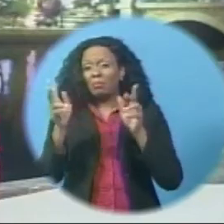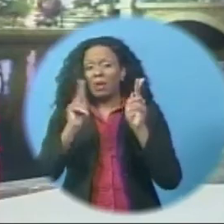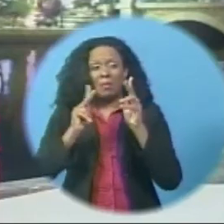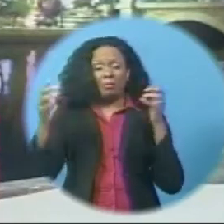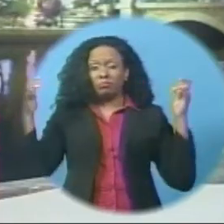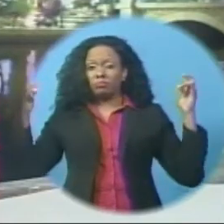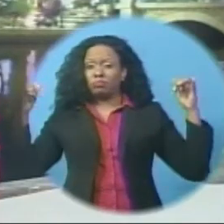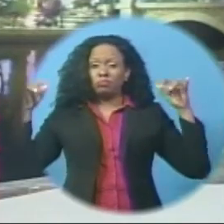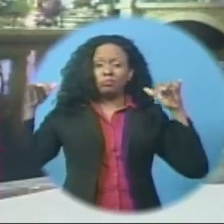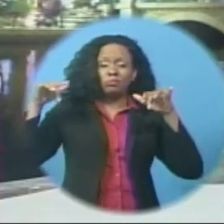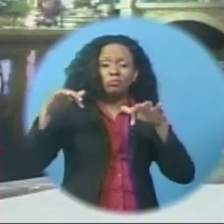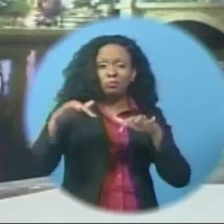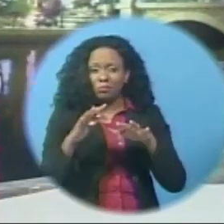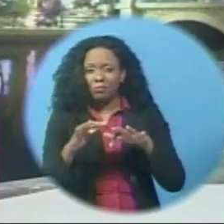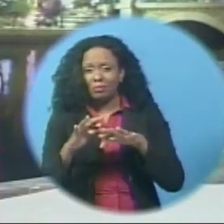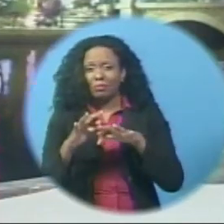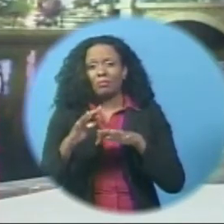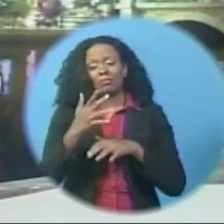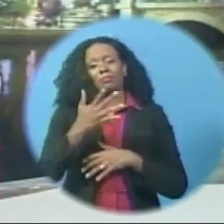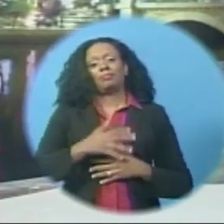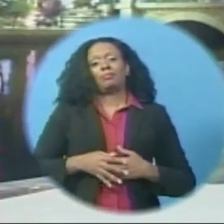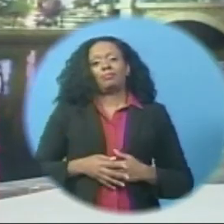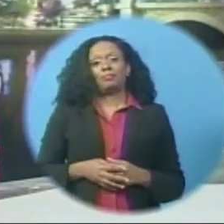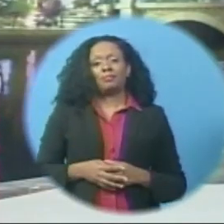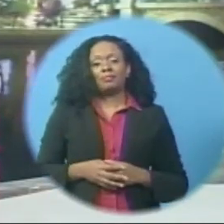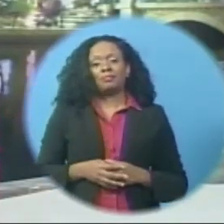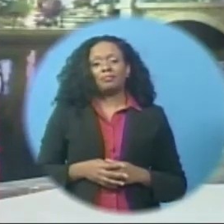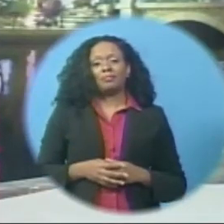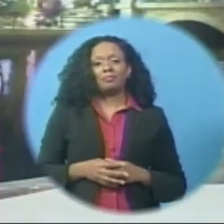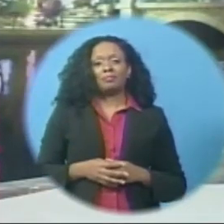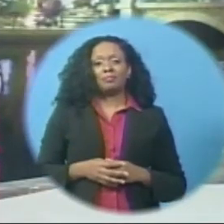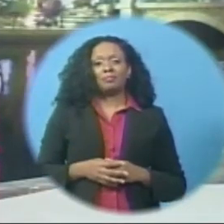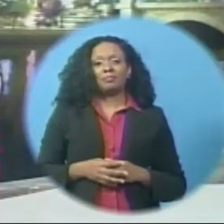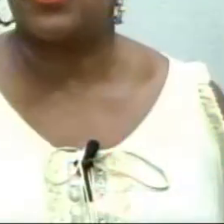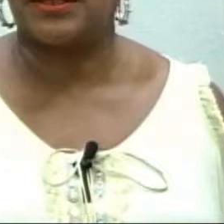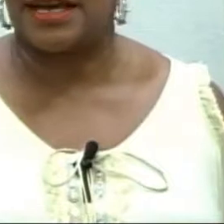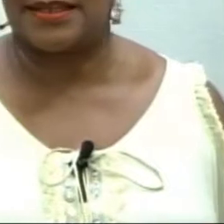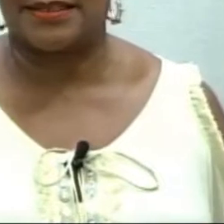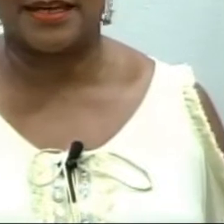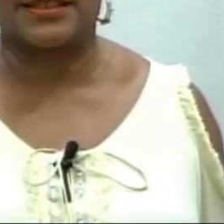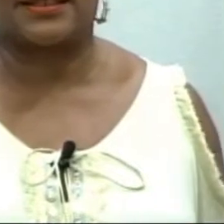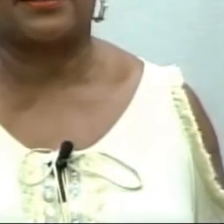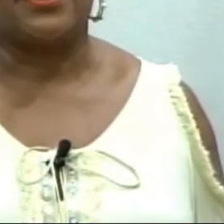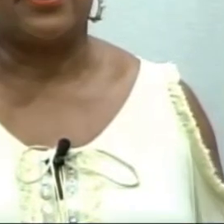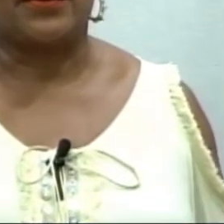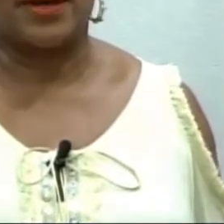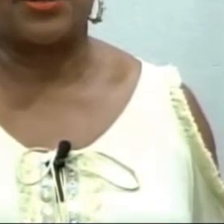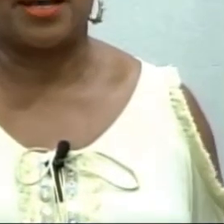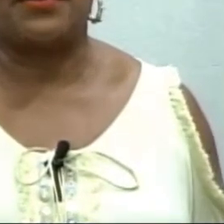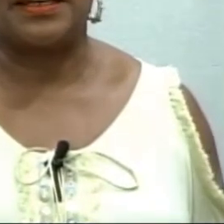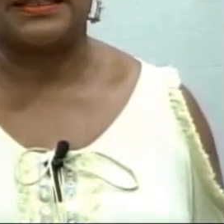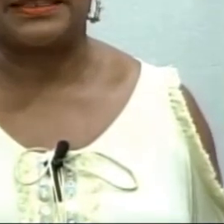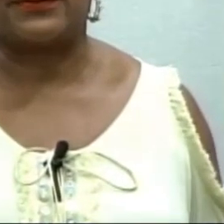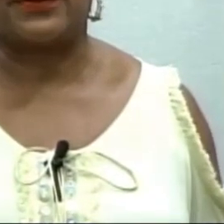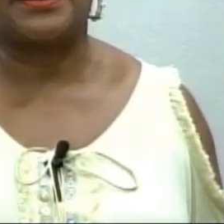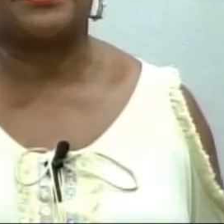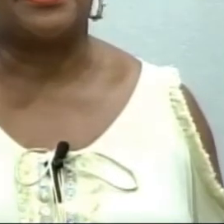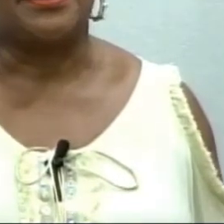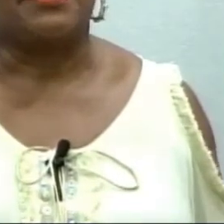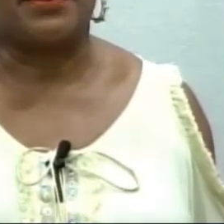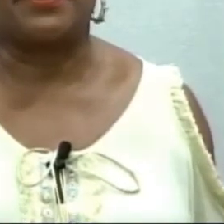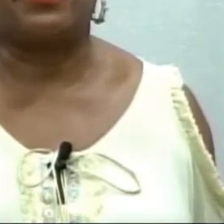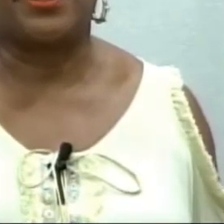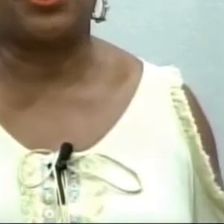location that was chosen specifically because of its mass-based appeal. People could get their tests for HIV,